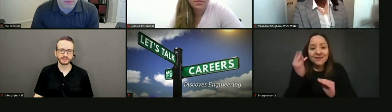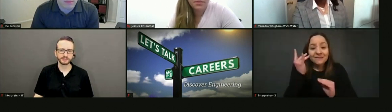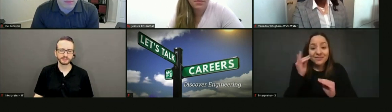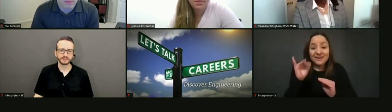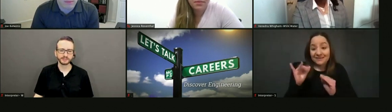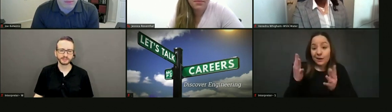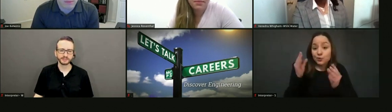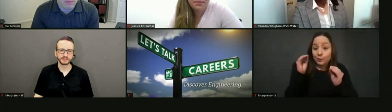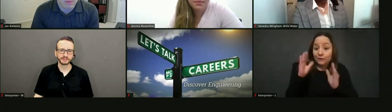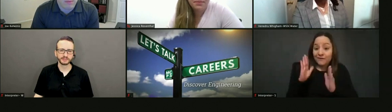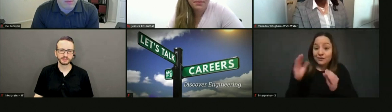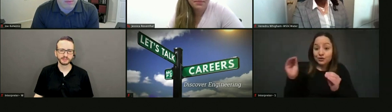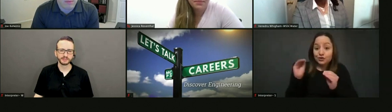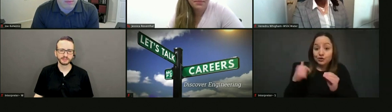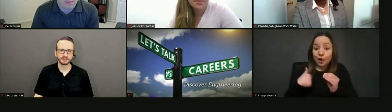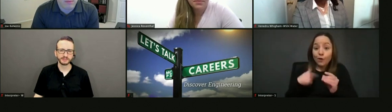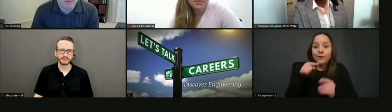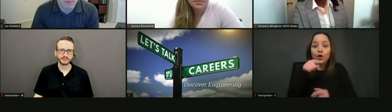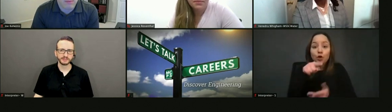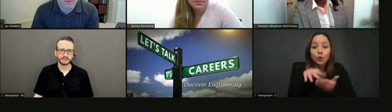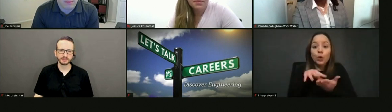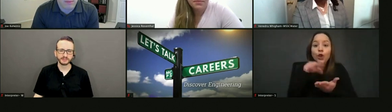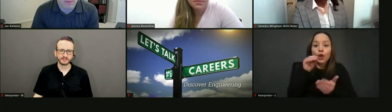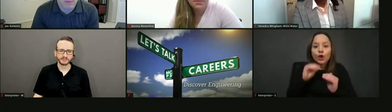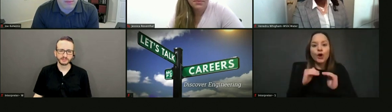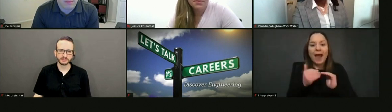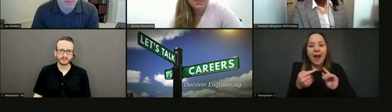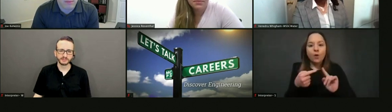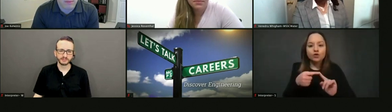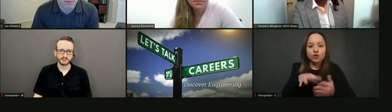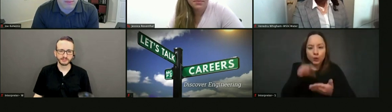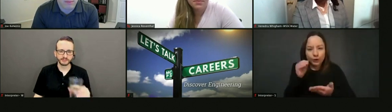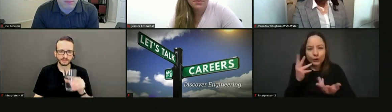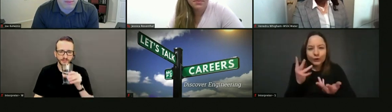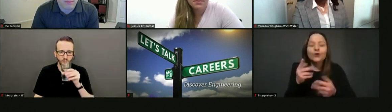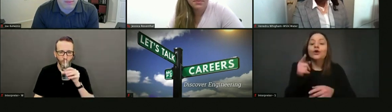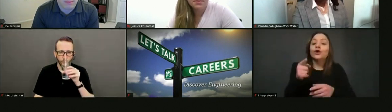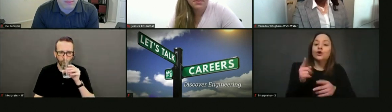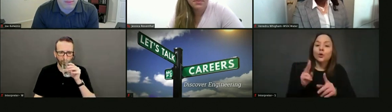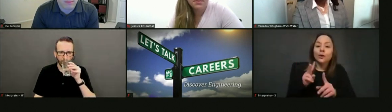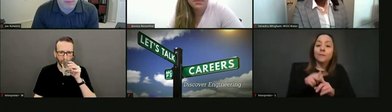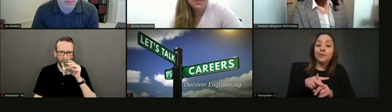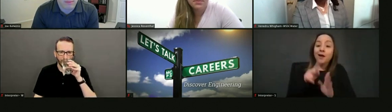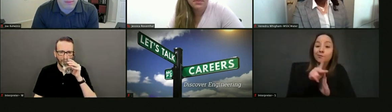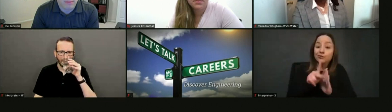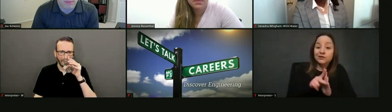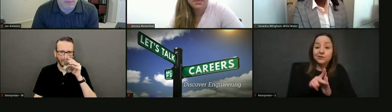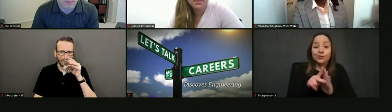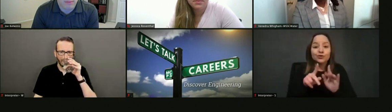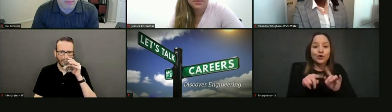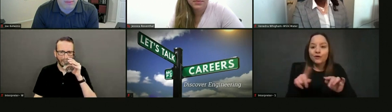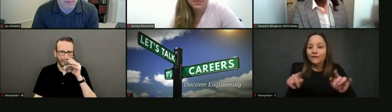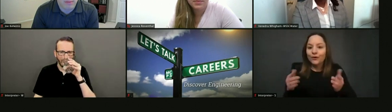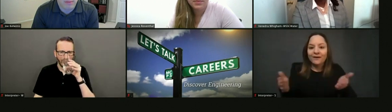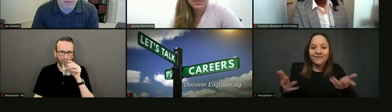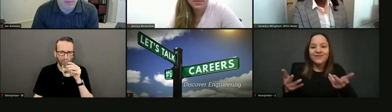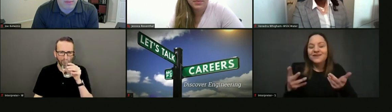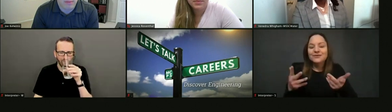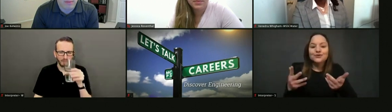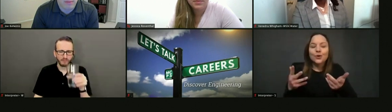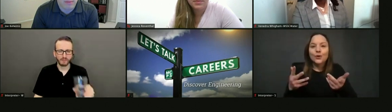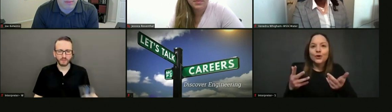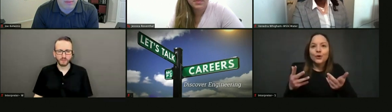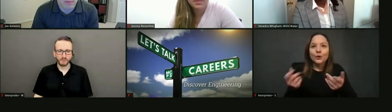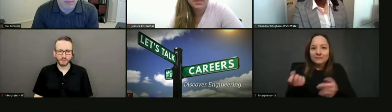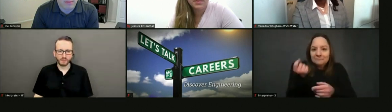undergrad. You learn how to learn. You apply principles across a wide variety. So, you know, you kind of get a basis,